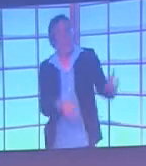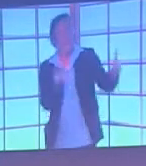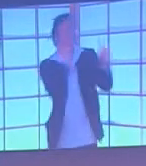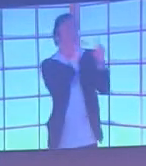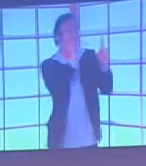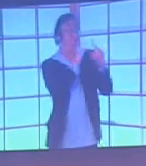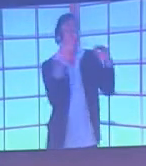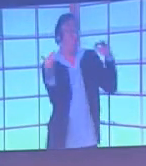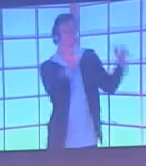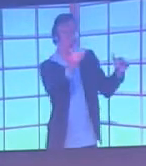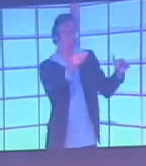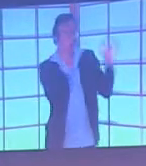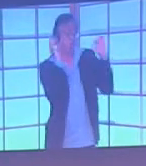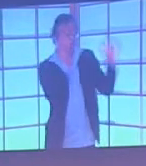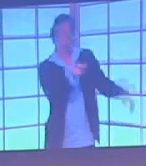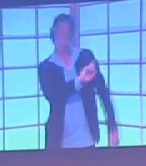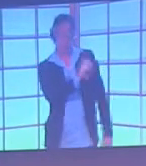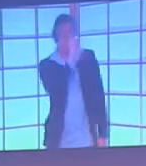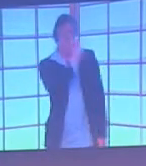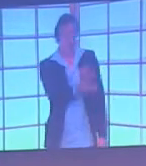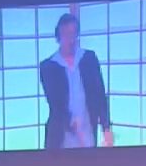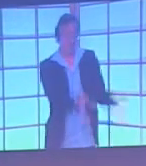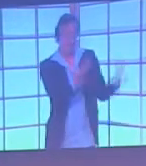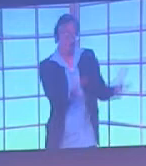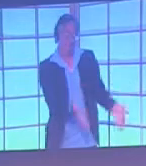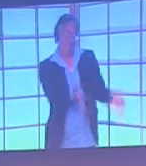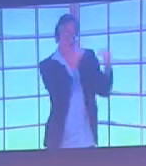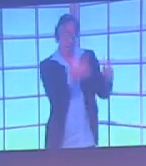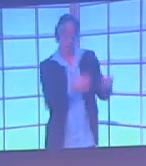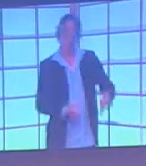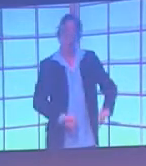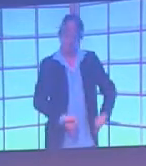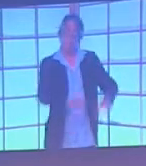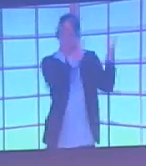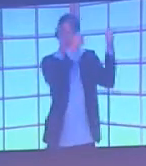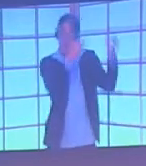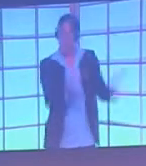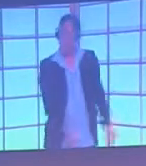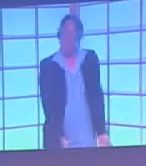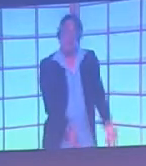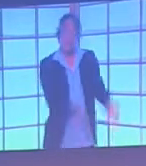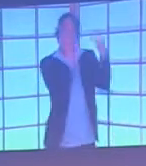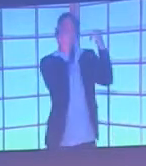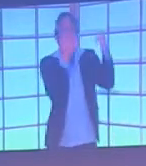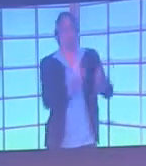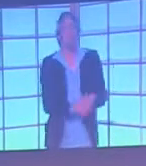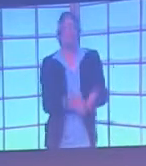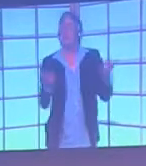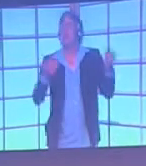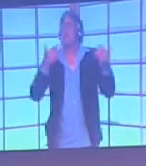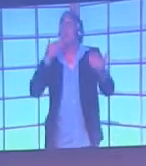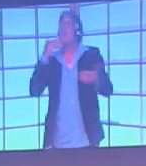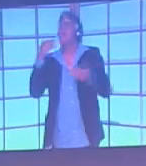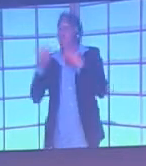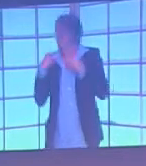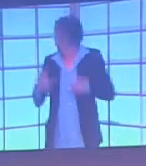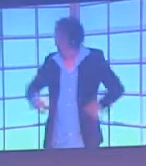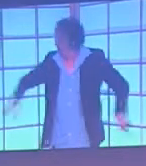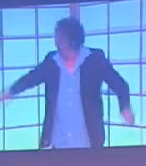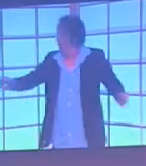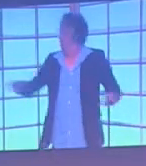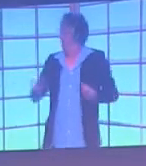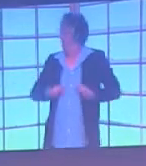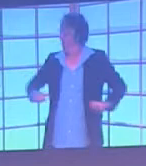better. And there's no better people and no better advocates to do that than disabled people themselves. So thank you very much to all the panel guests for